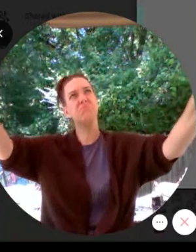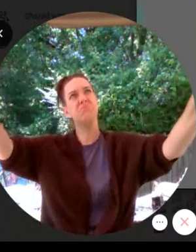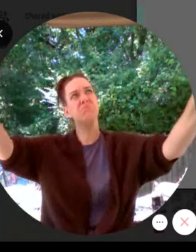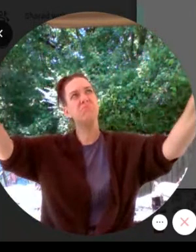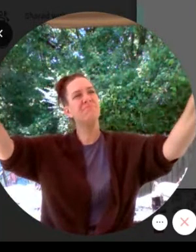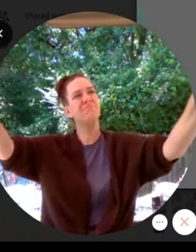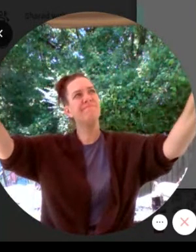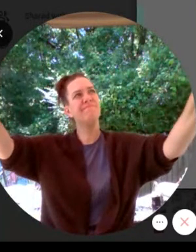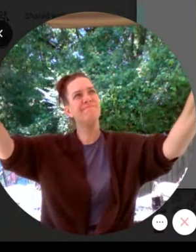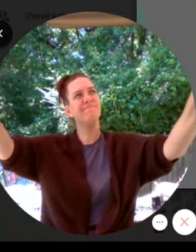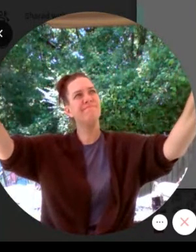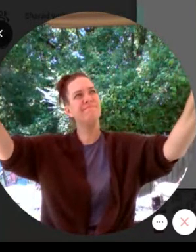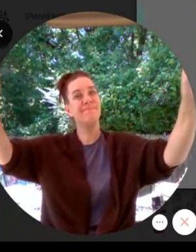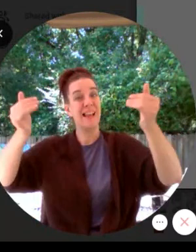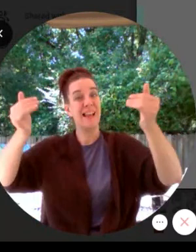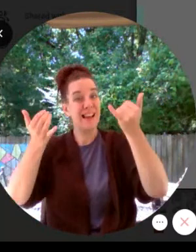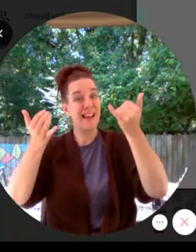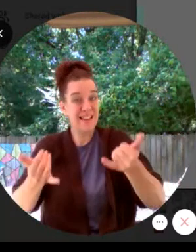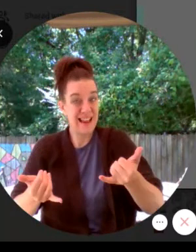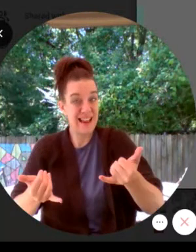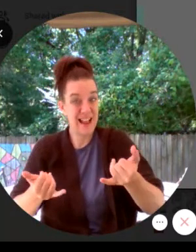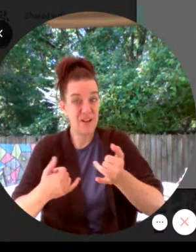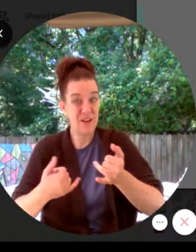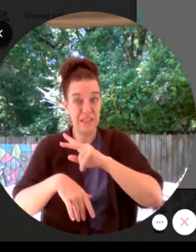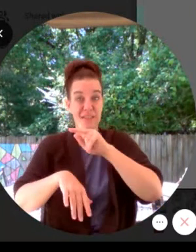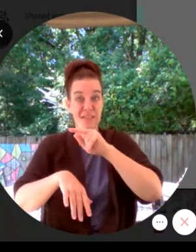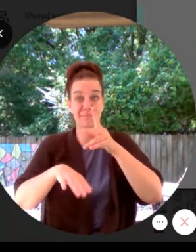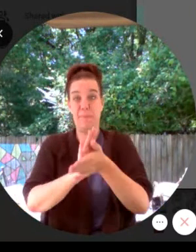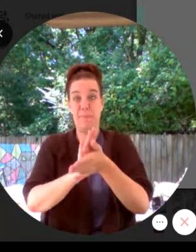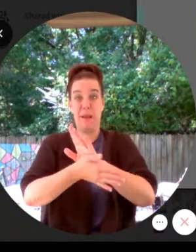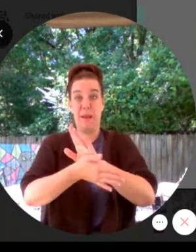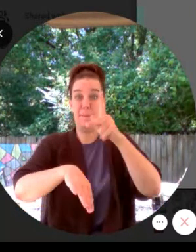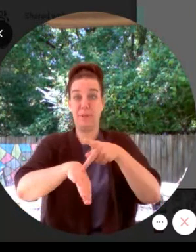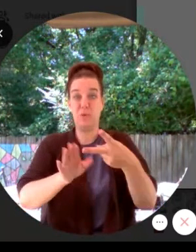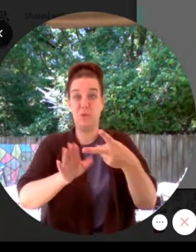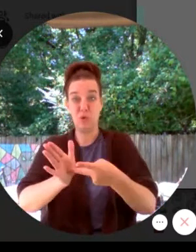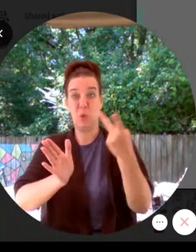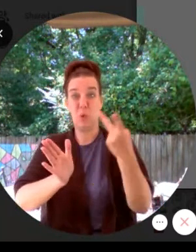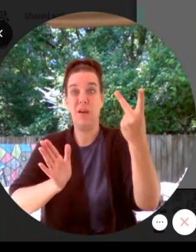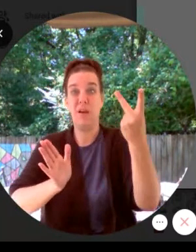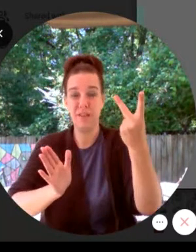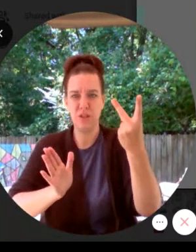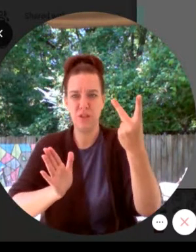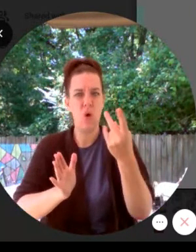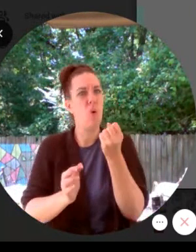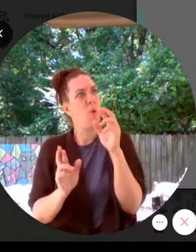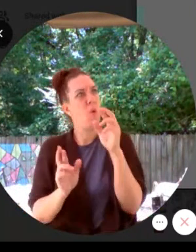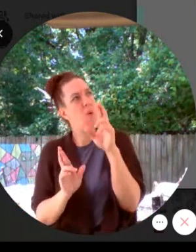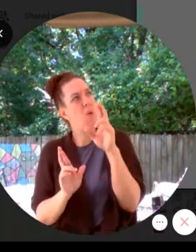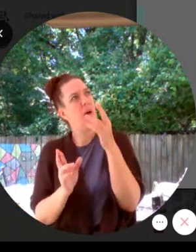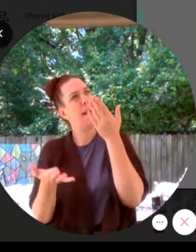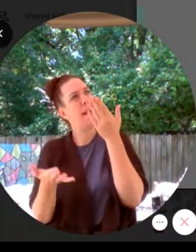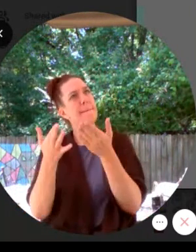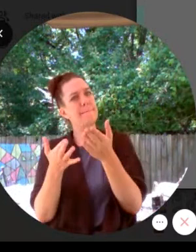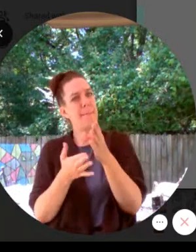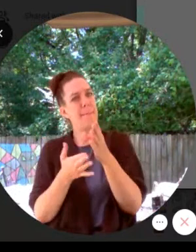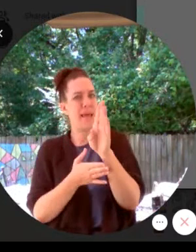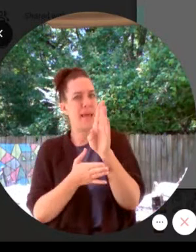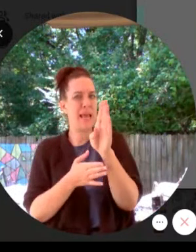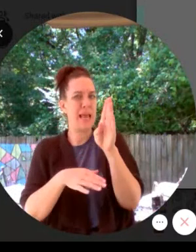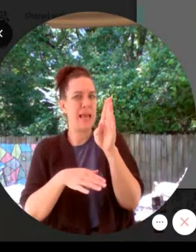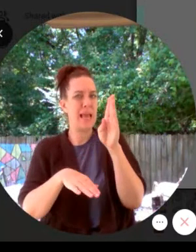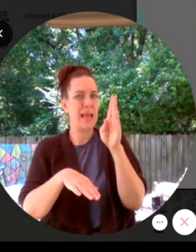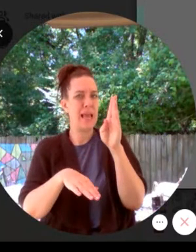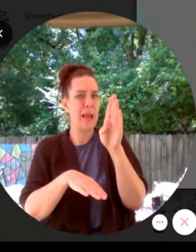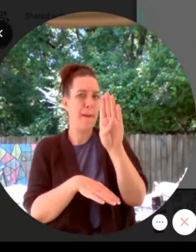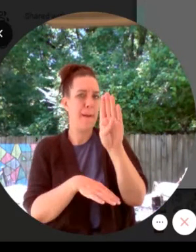had now been principal twice? Or should he take down Barry's portrait, erasing that little